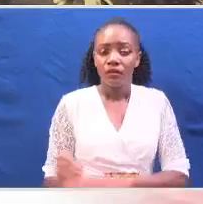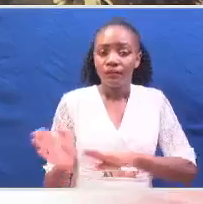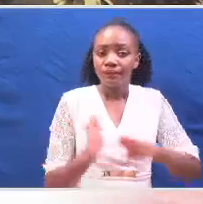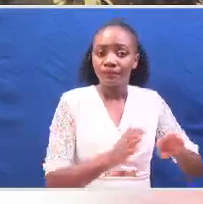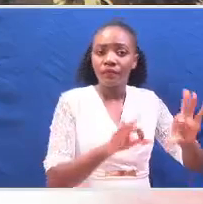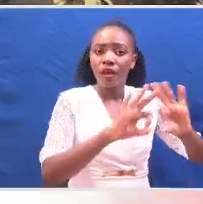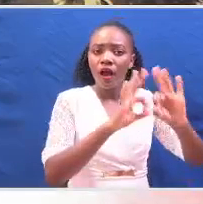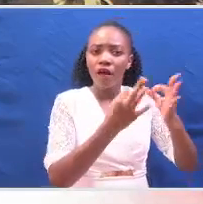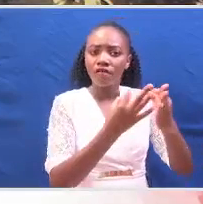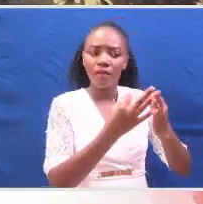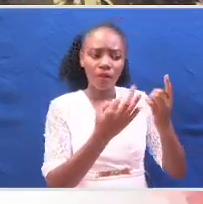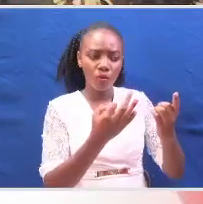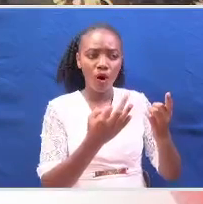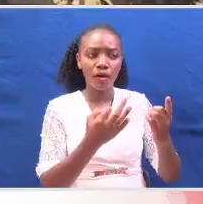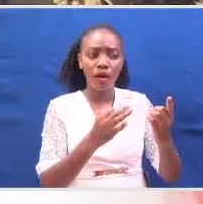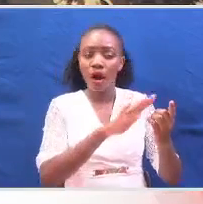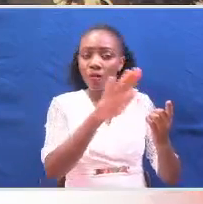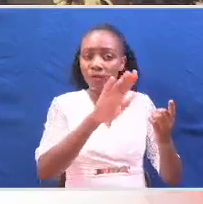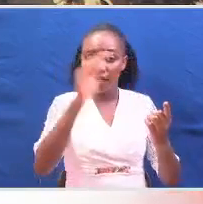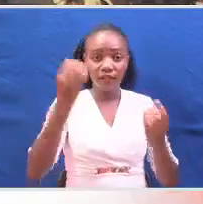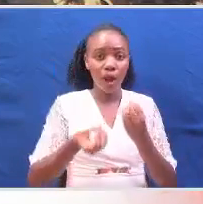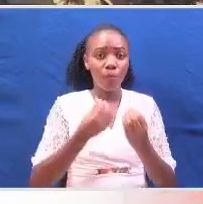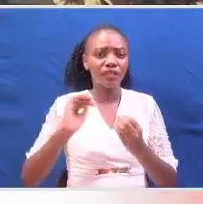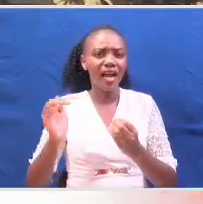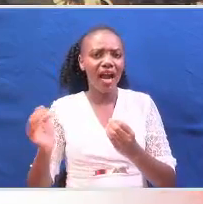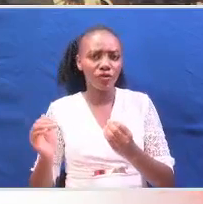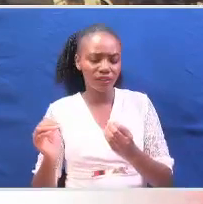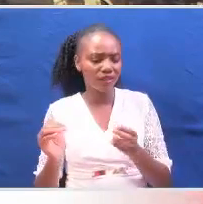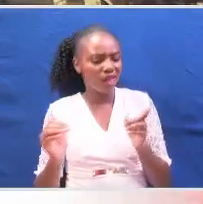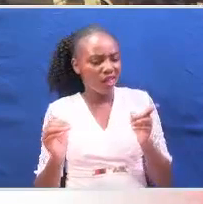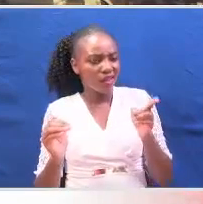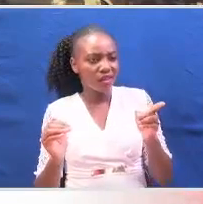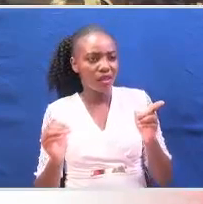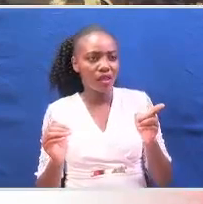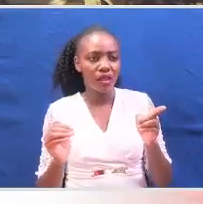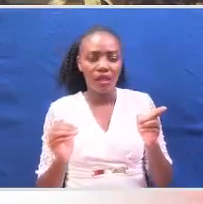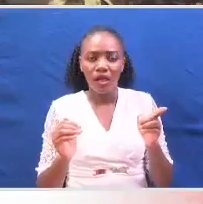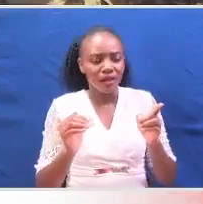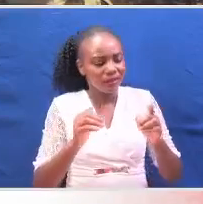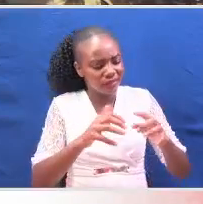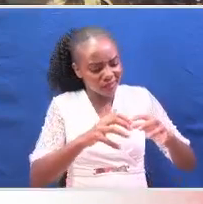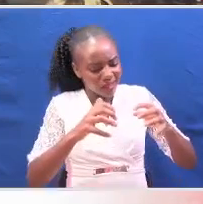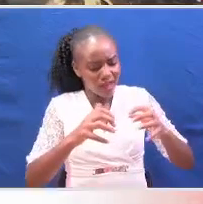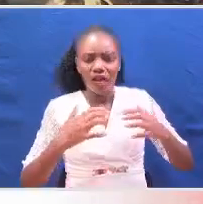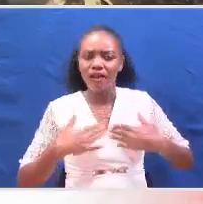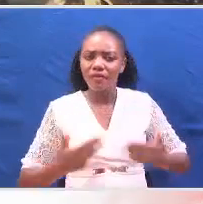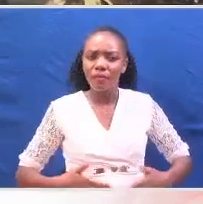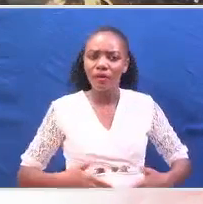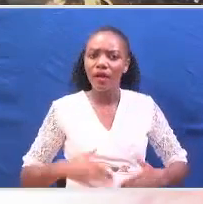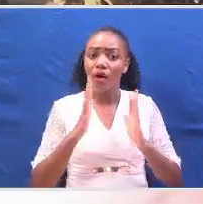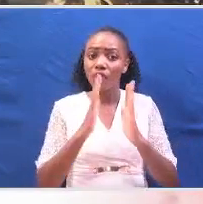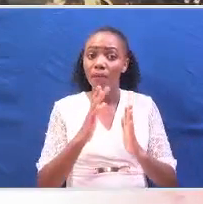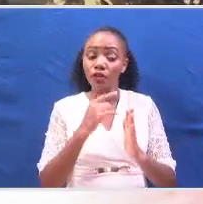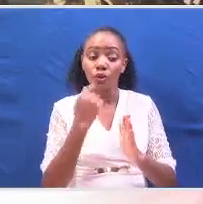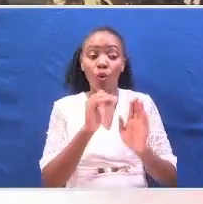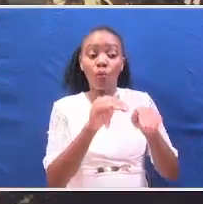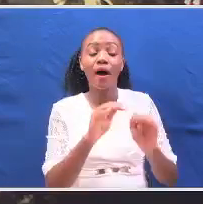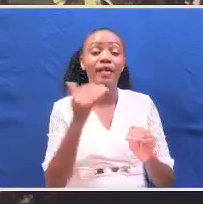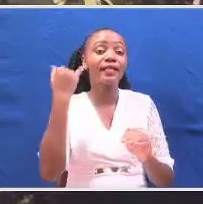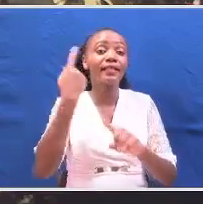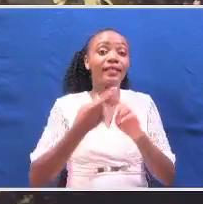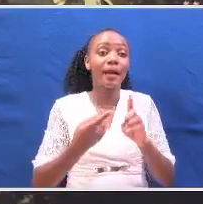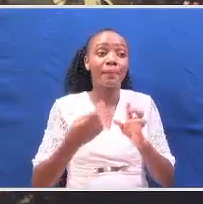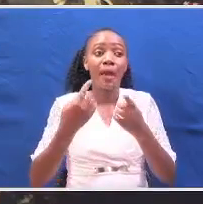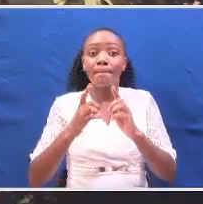Family in Nabisongo village in Busia County has been forced to exhume the body of a man they buried last year, only for the